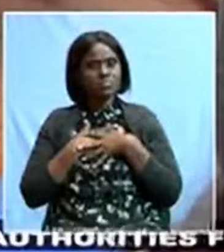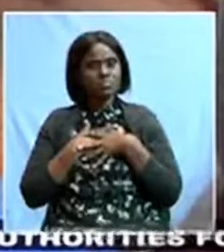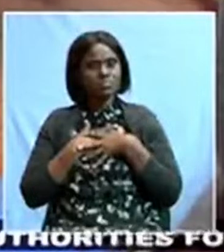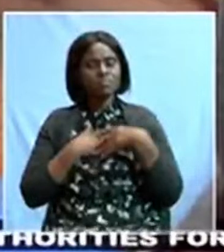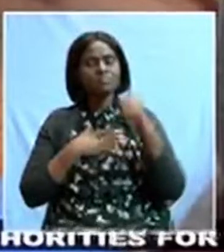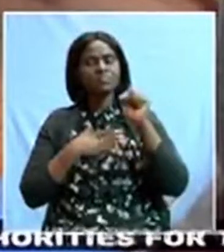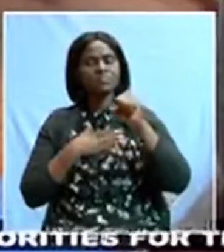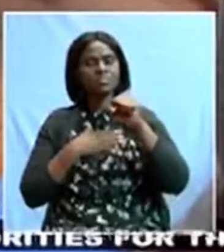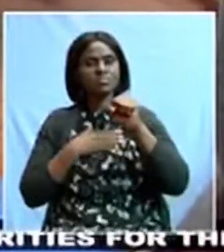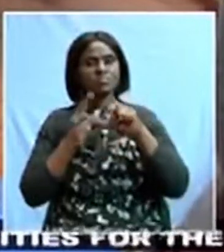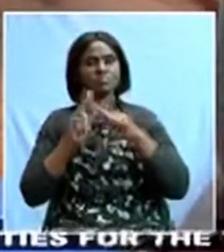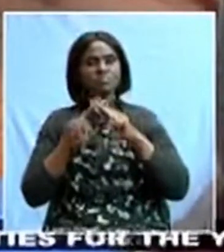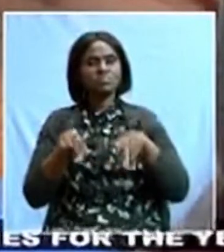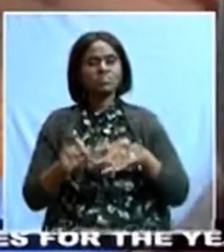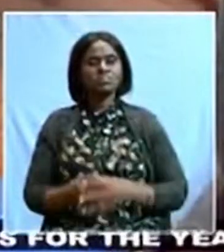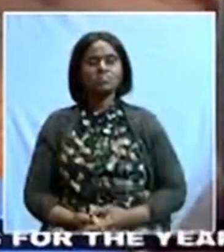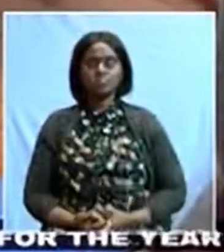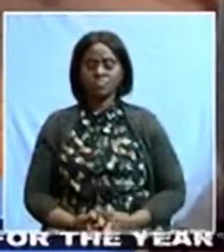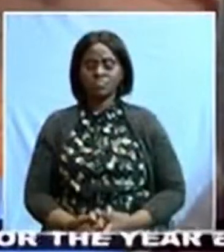Yes, Chair.